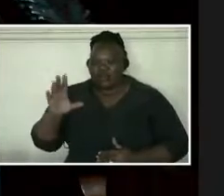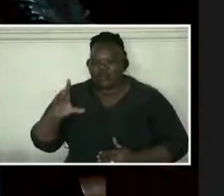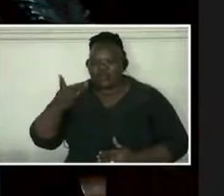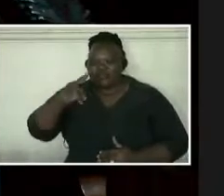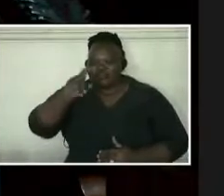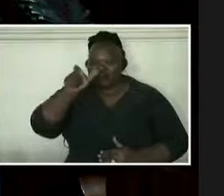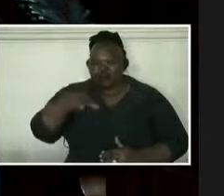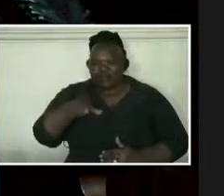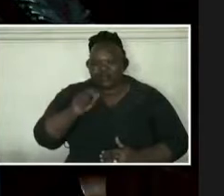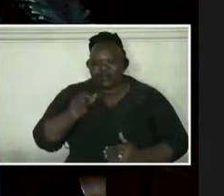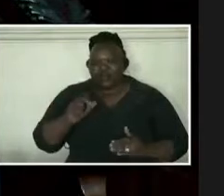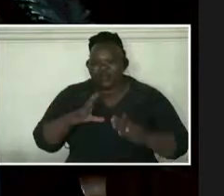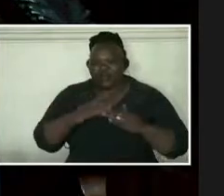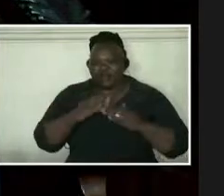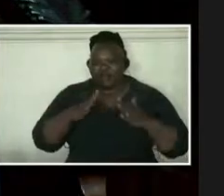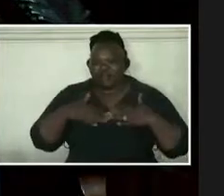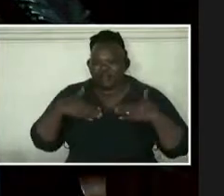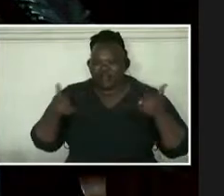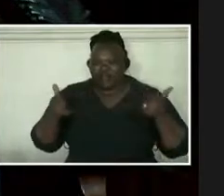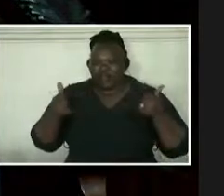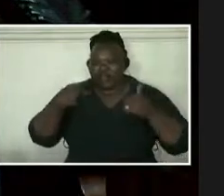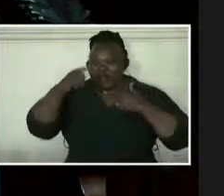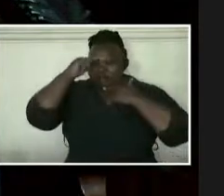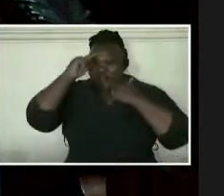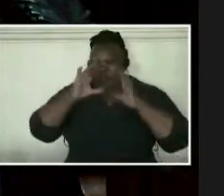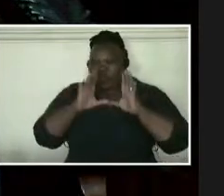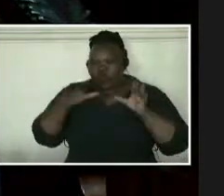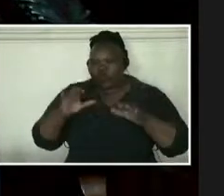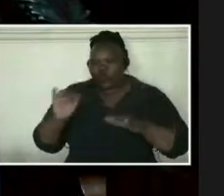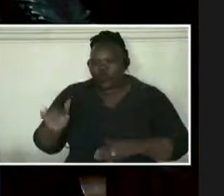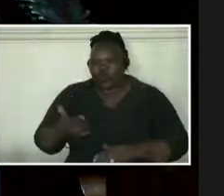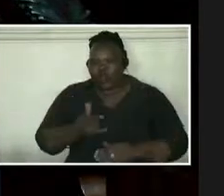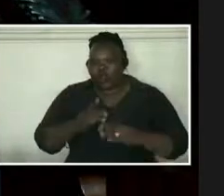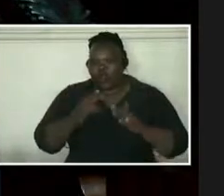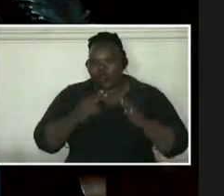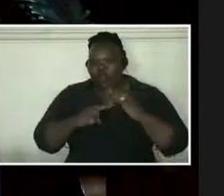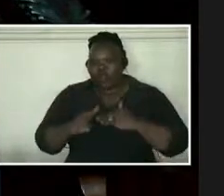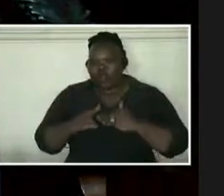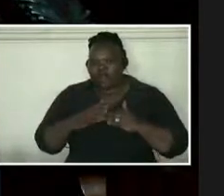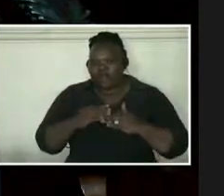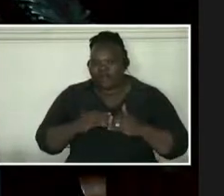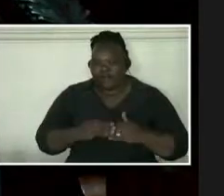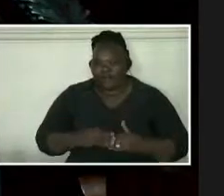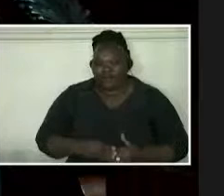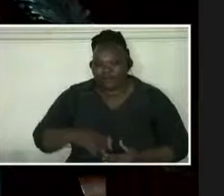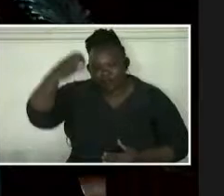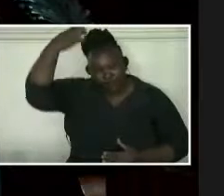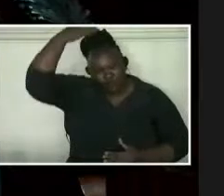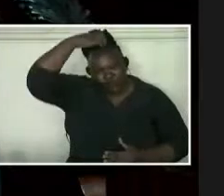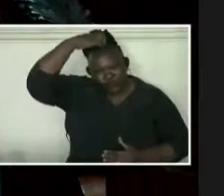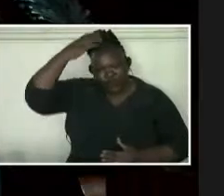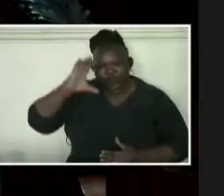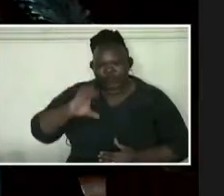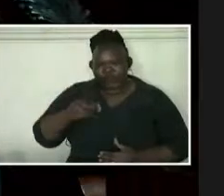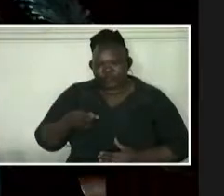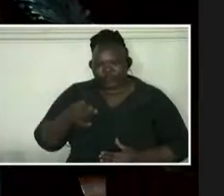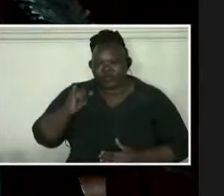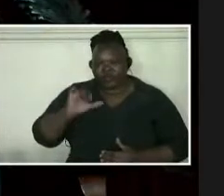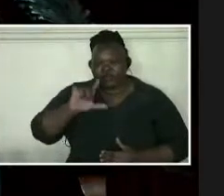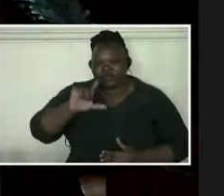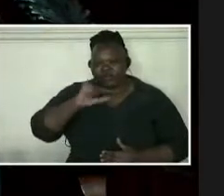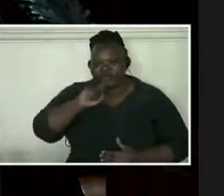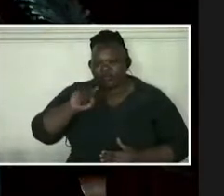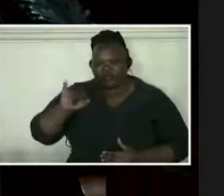of the health portfolio committee all honorable members in kosovo lisa chairperson of the gwazoo